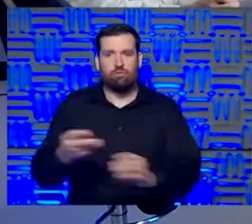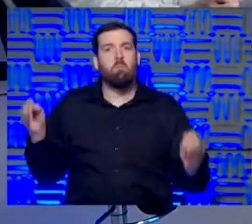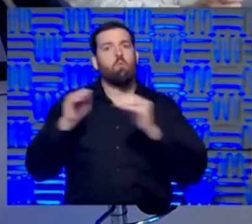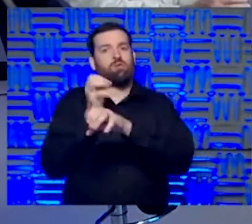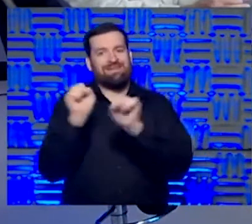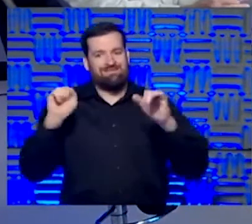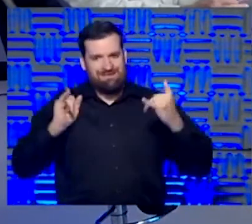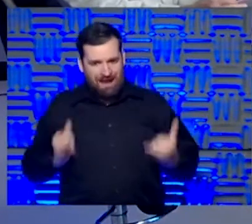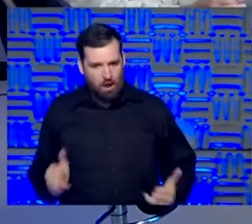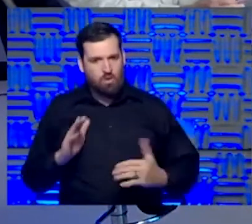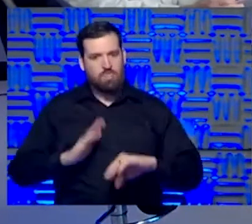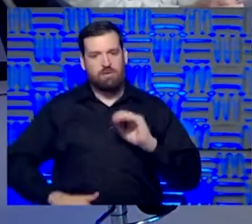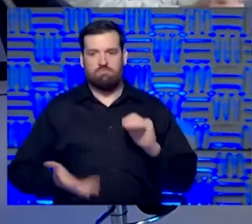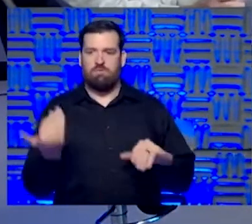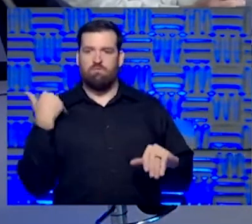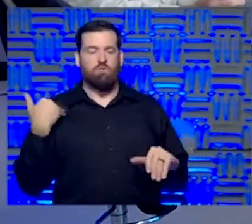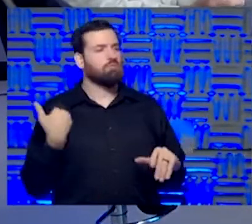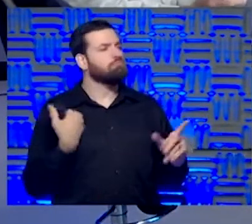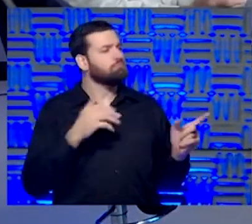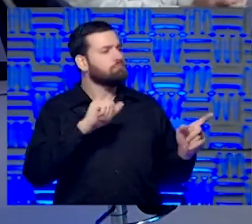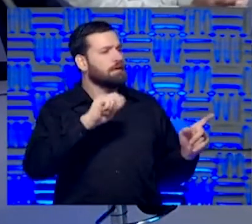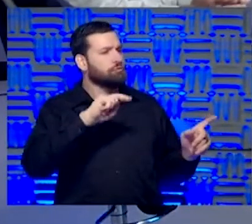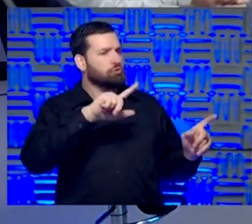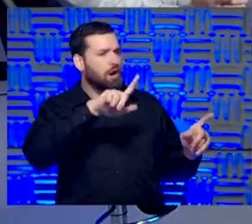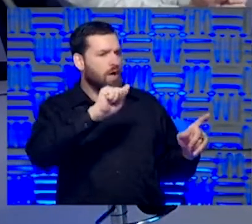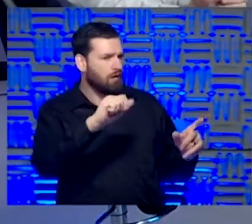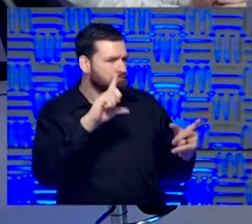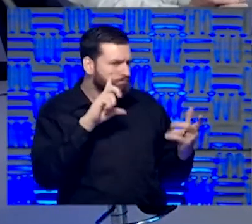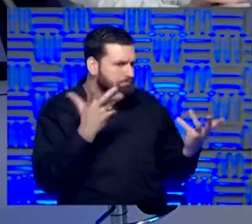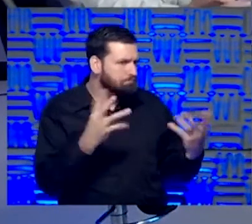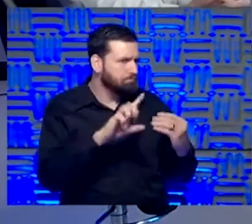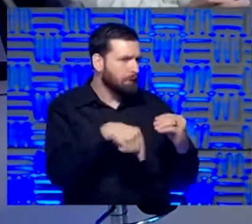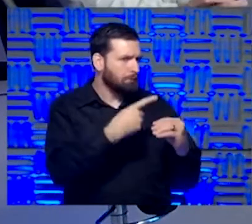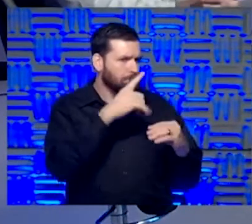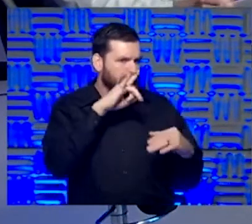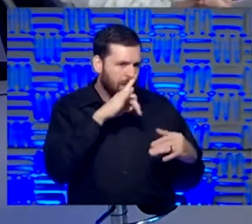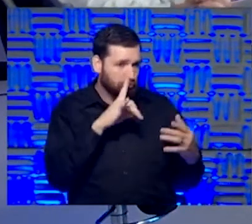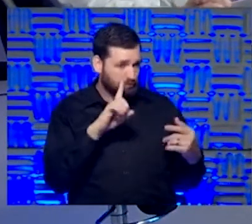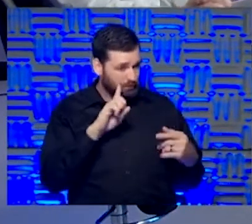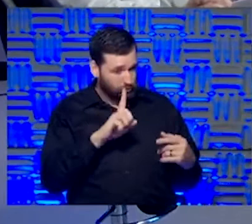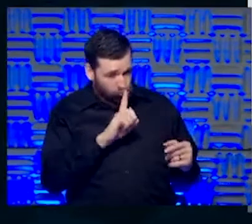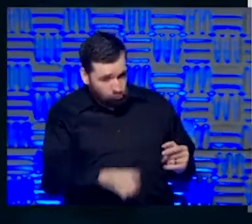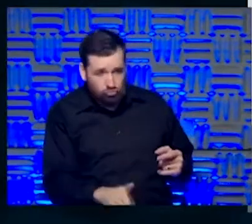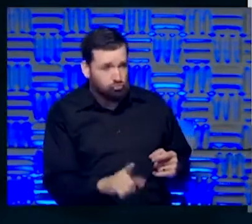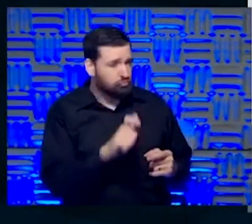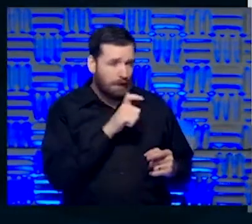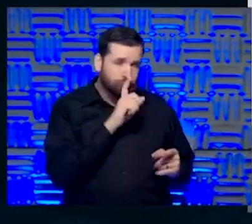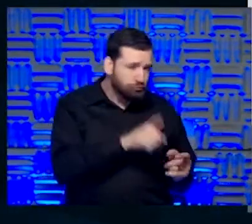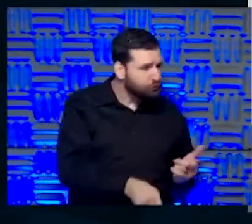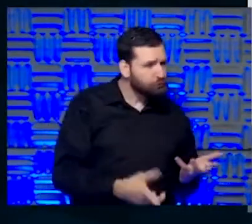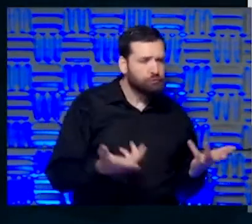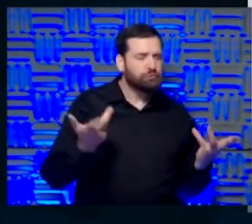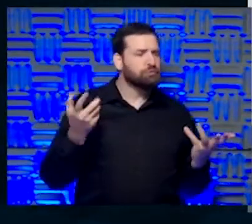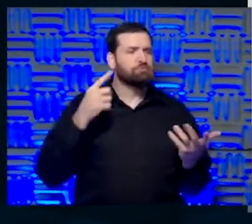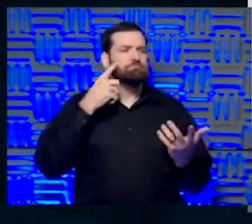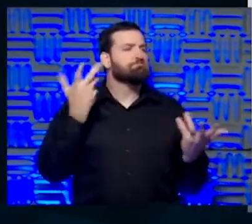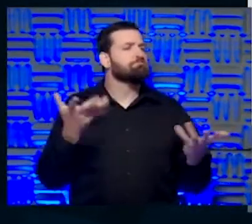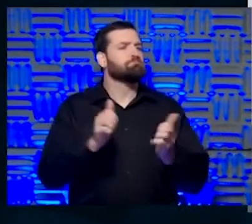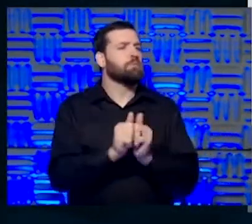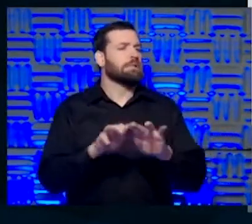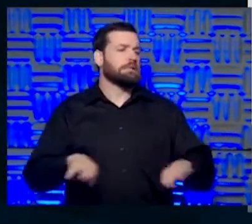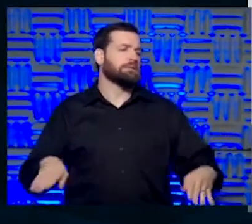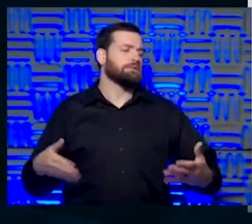before. Angela, how do you feel about pediatrics? Do you think that's true or untrue with kids?